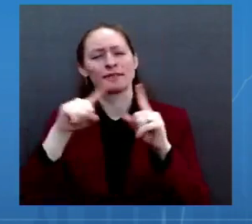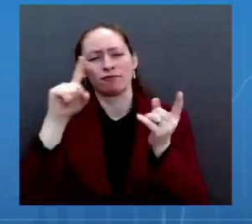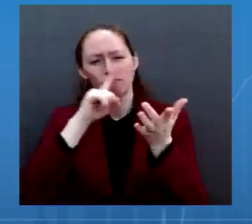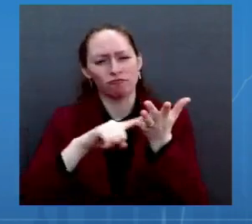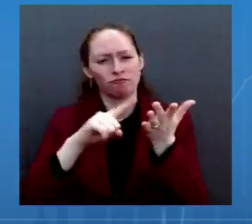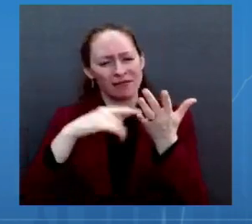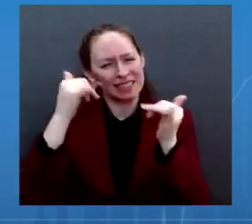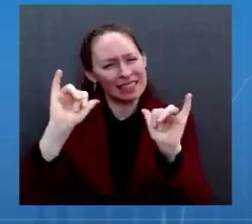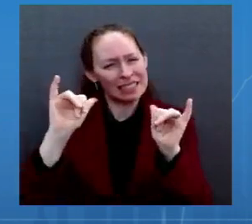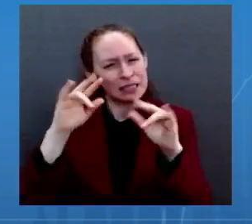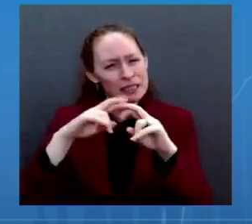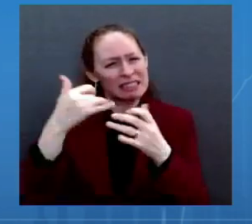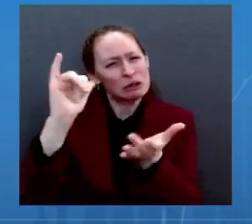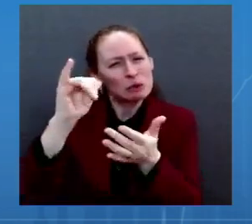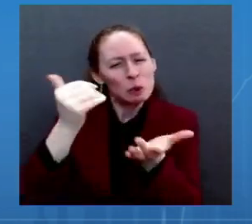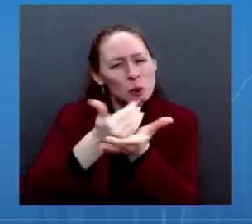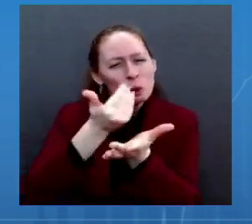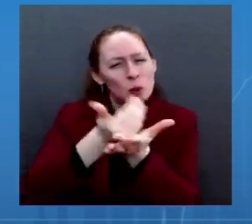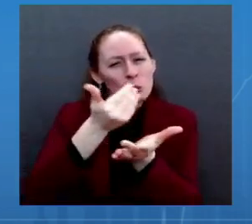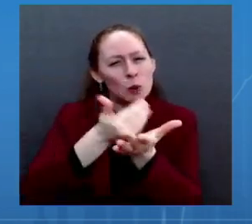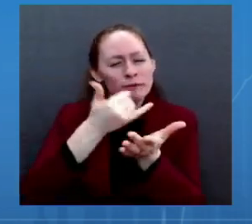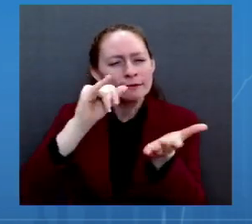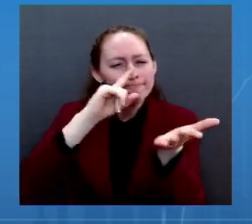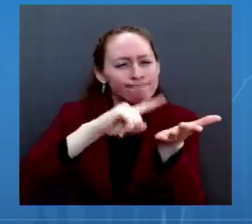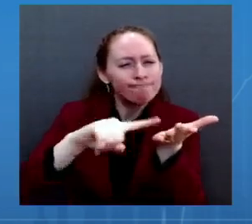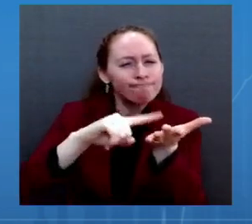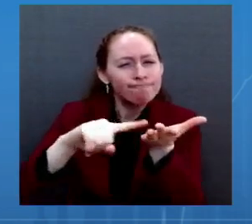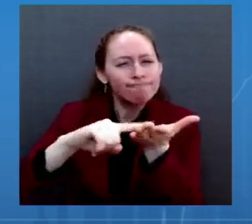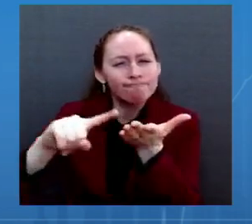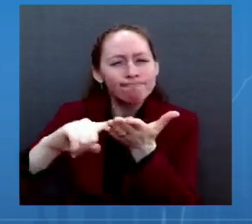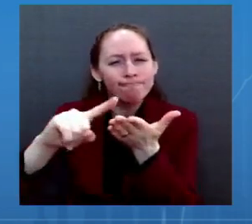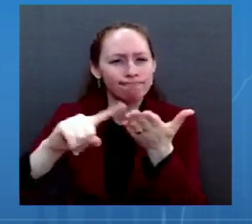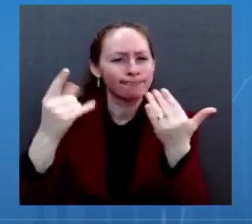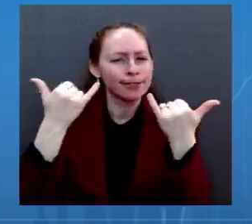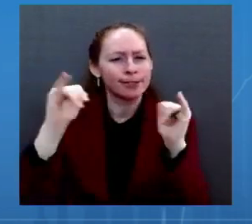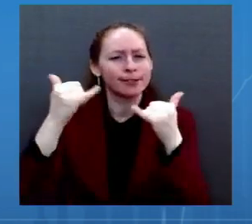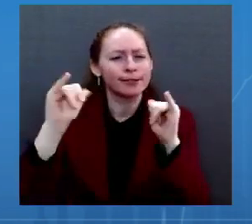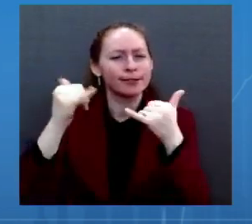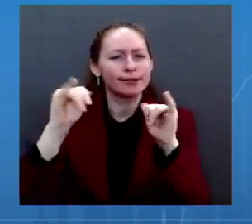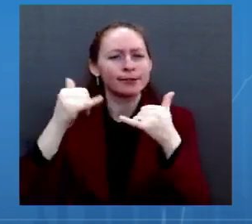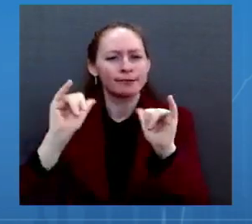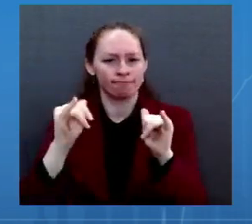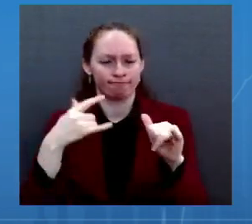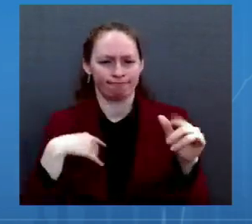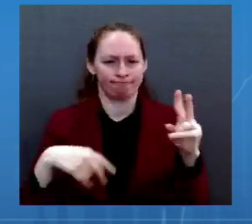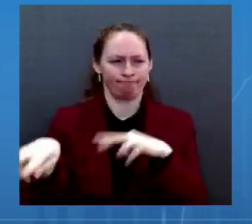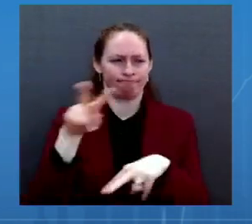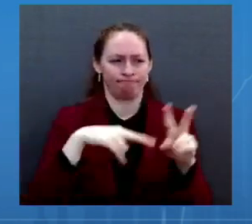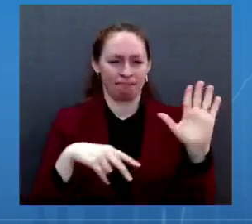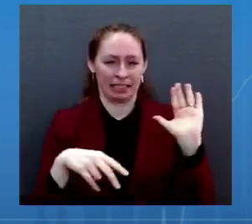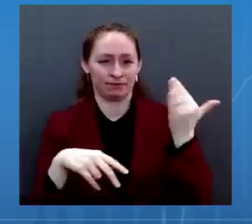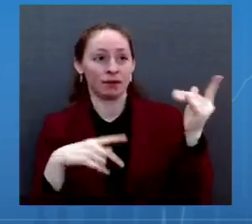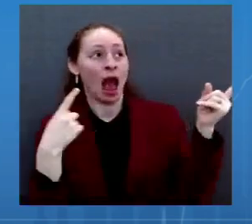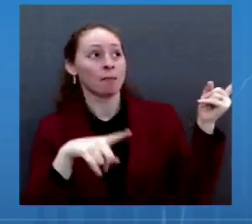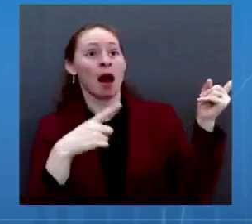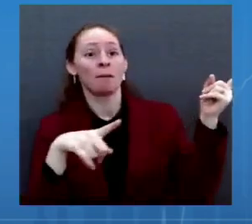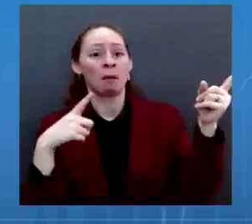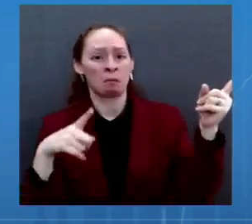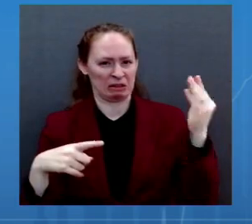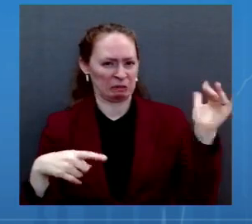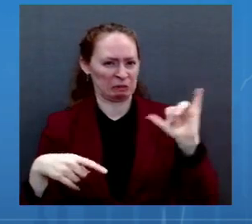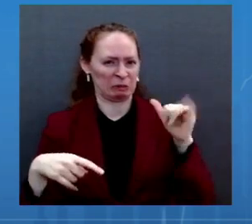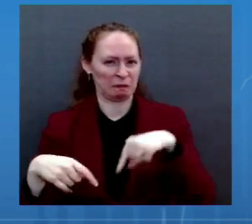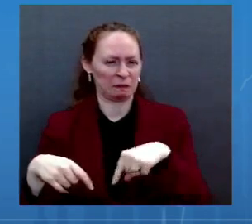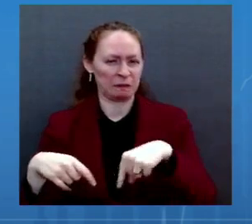situations here in the United States. Next slide. This slide is from Canada, again, showing that the risk